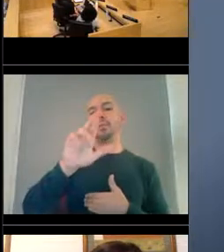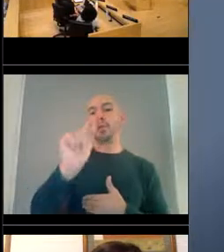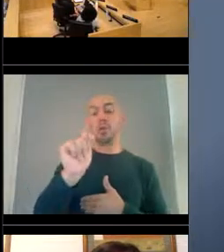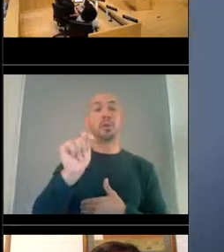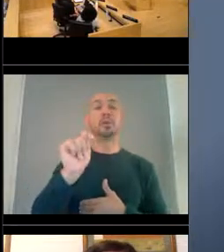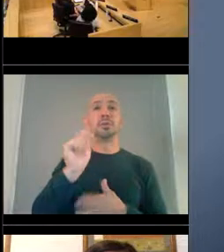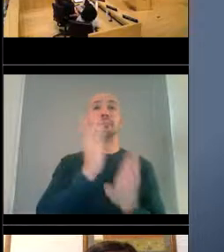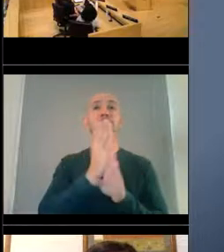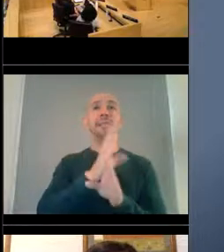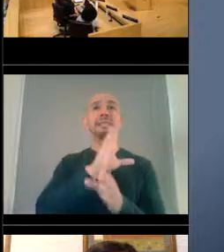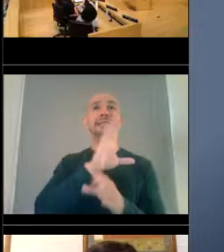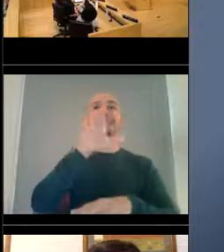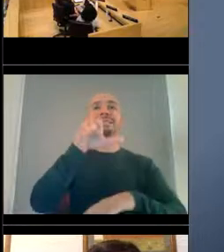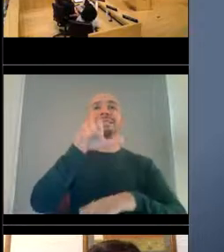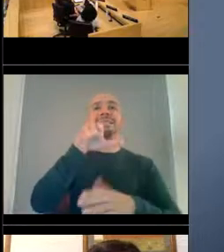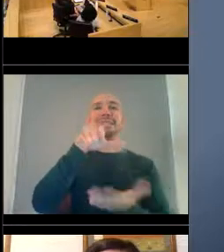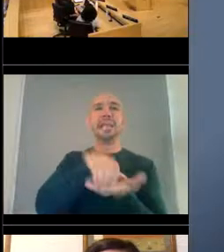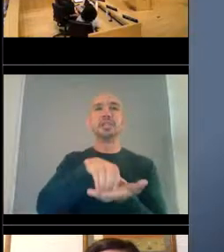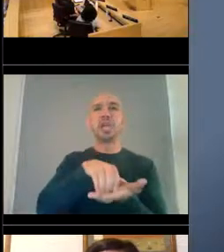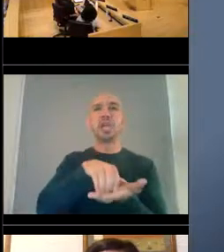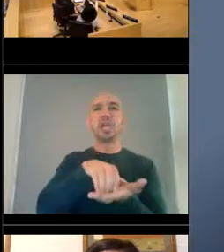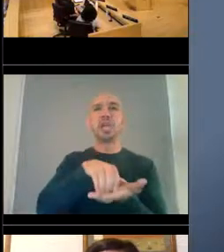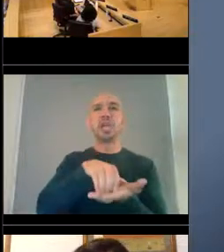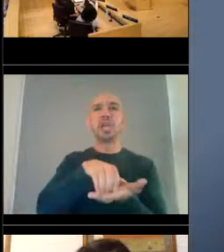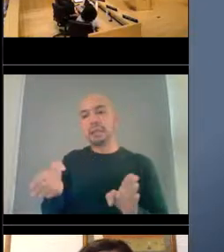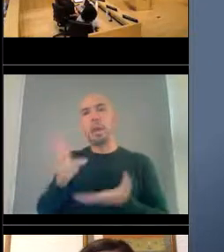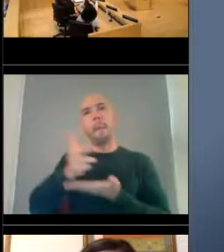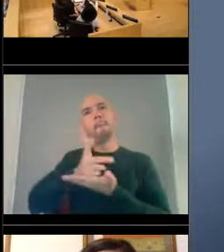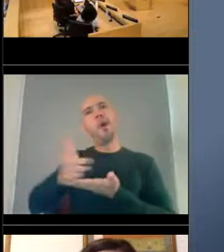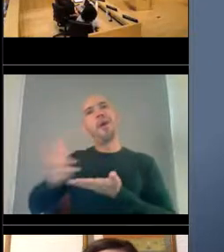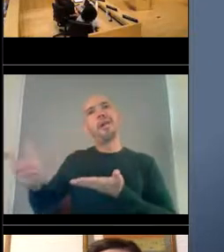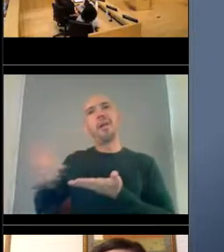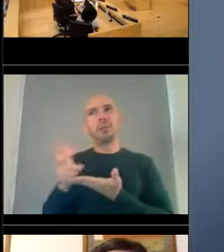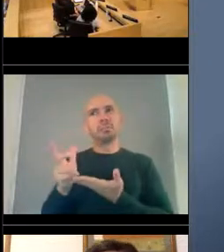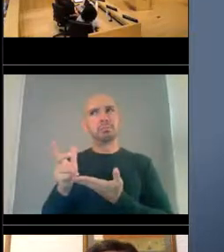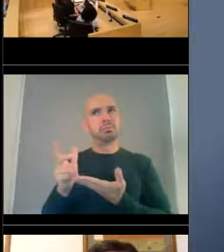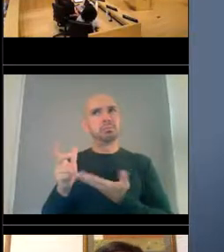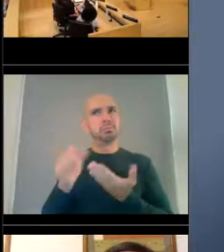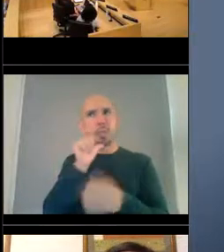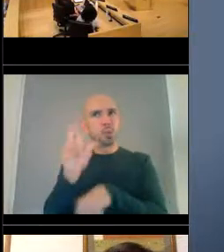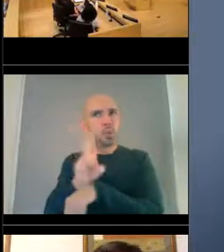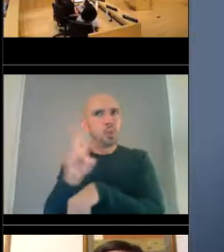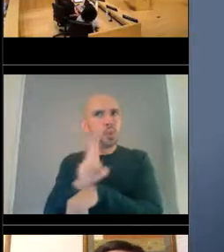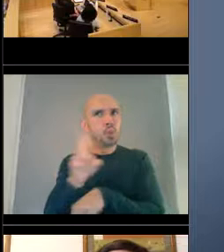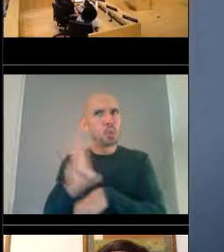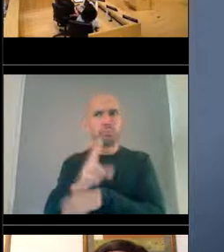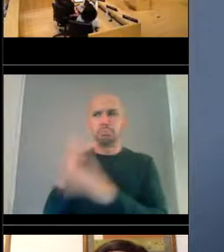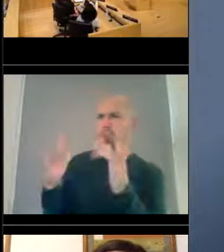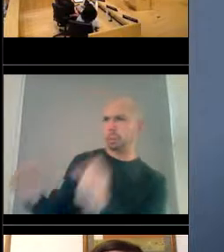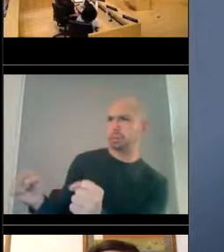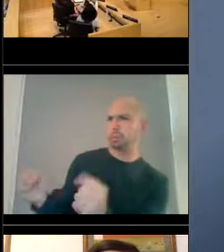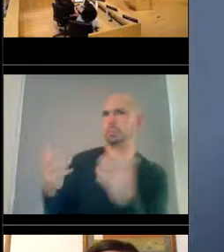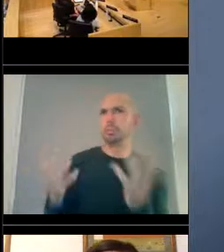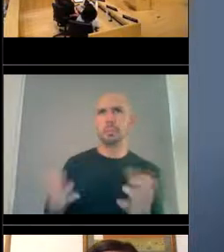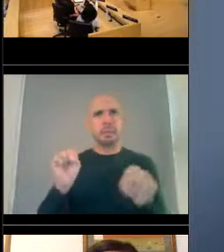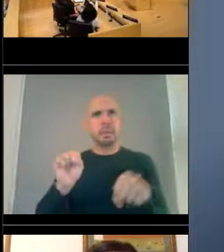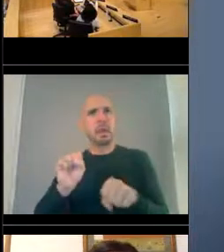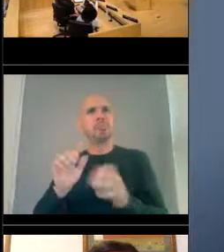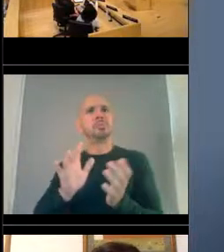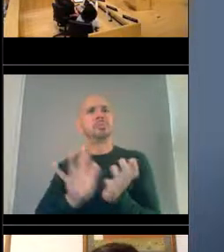used um not enough locations for public transportation where it actually goes not enough routes